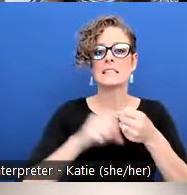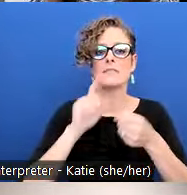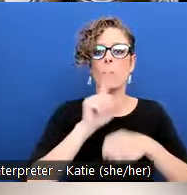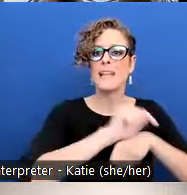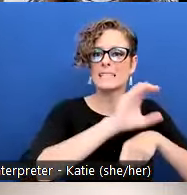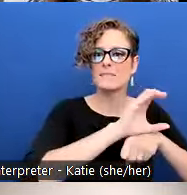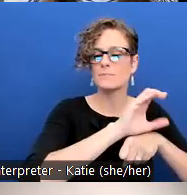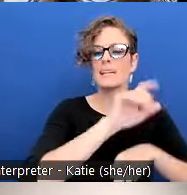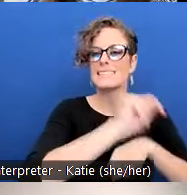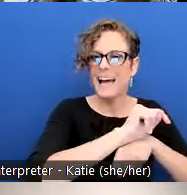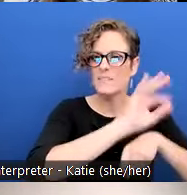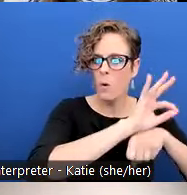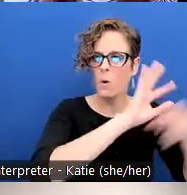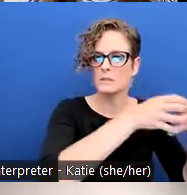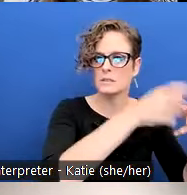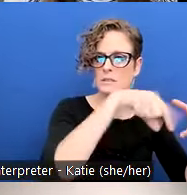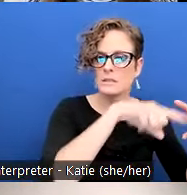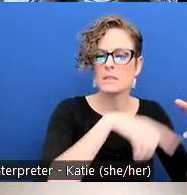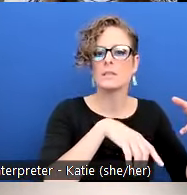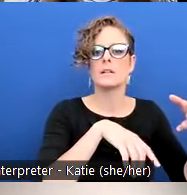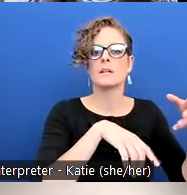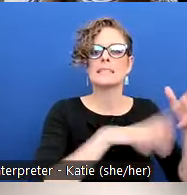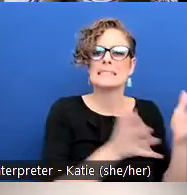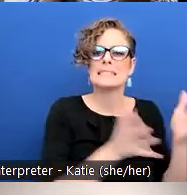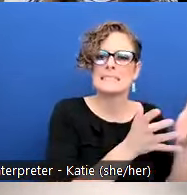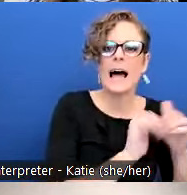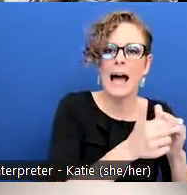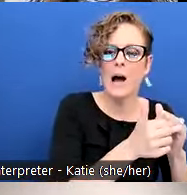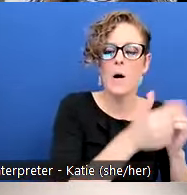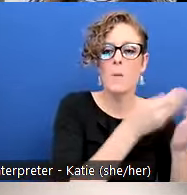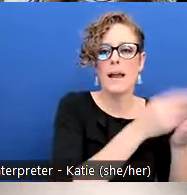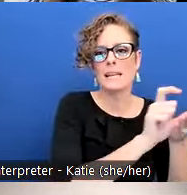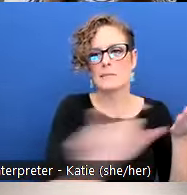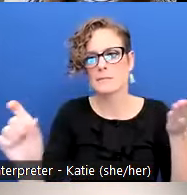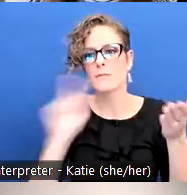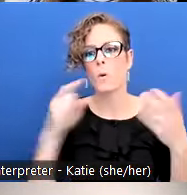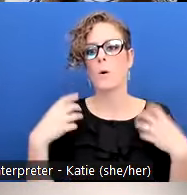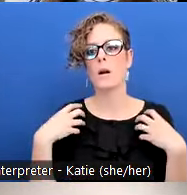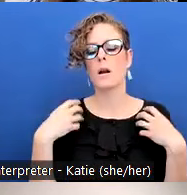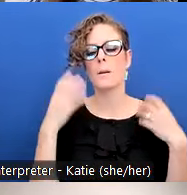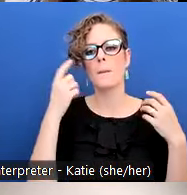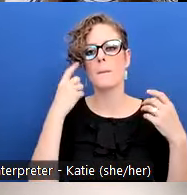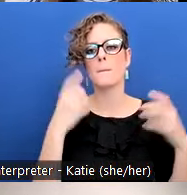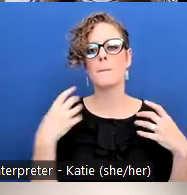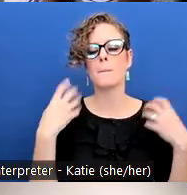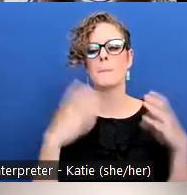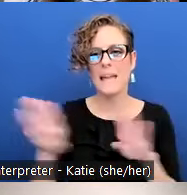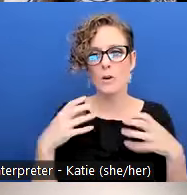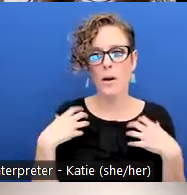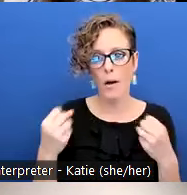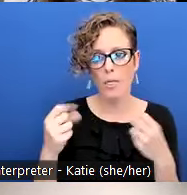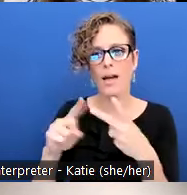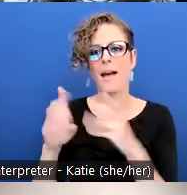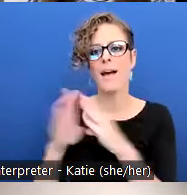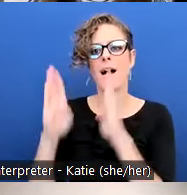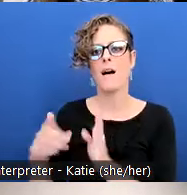formed to decide how to spend money on behavioral health and affordable housing. So we were trying to get some money from those